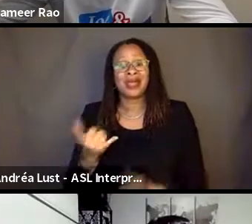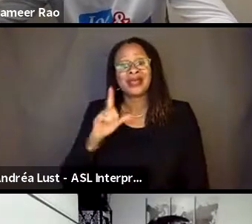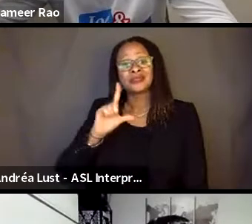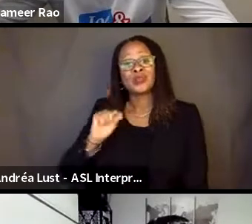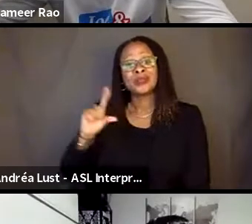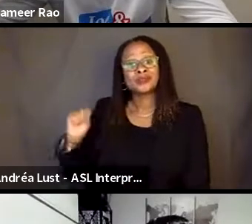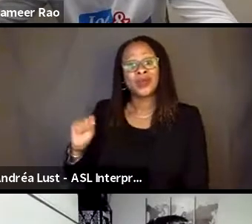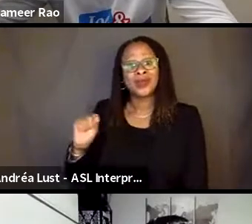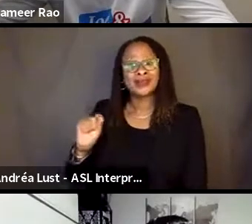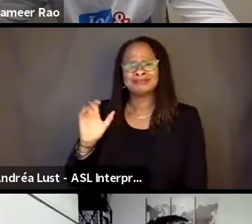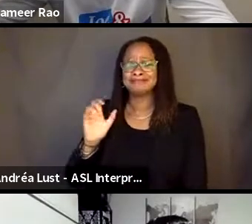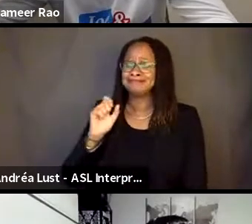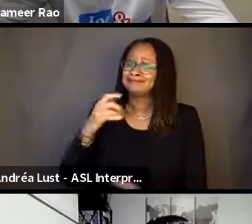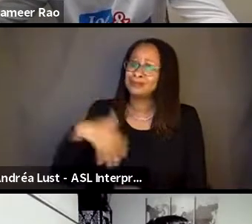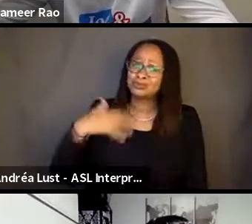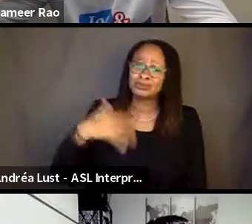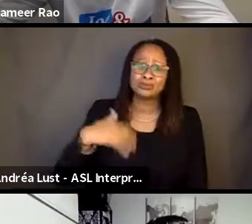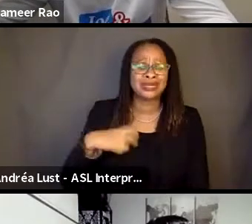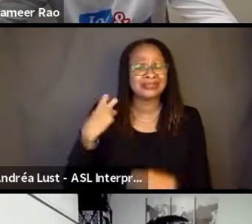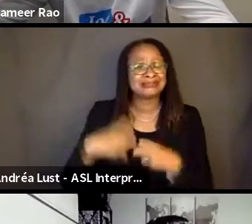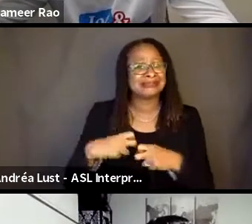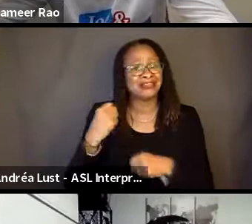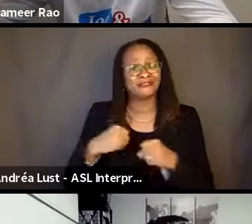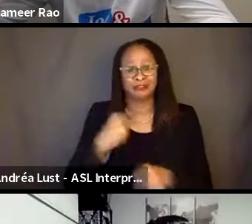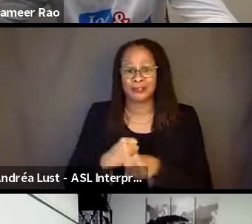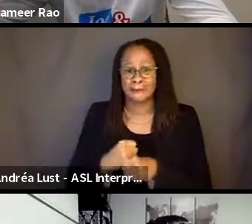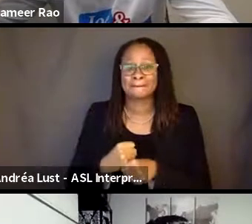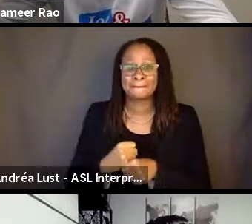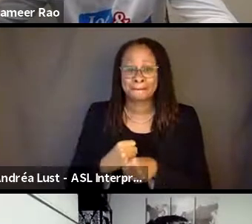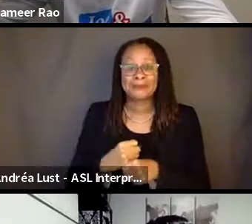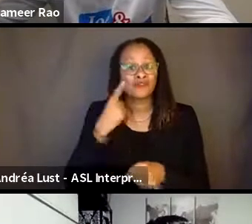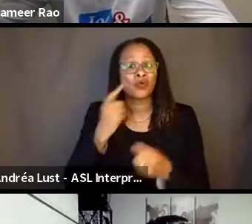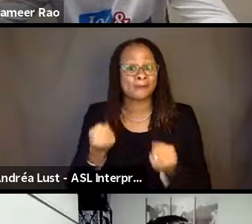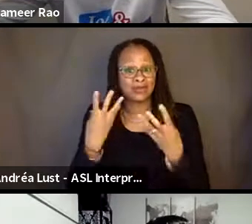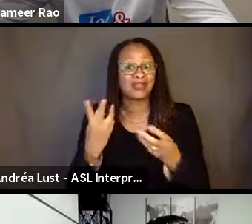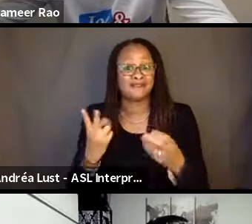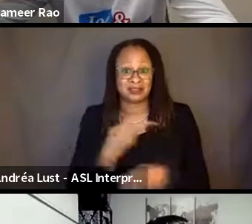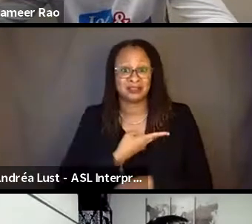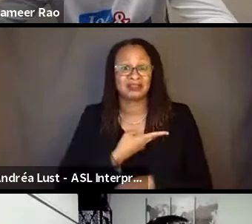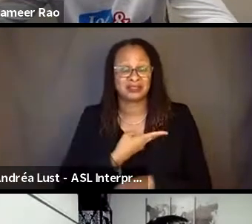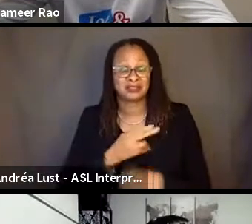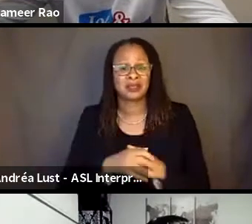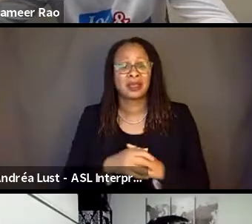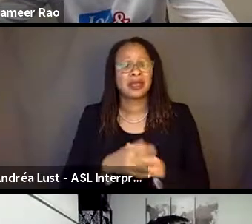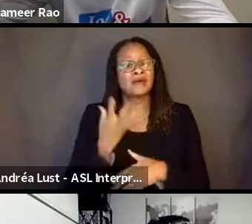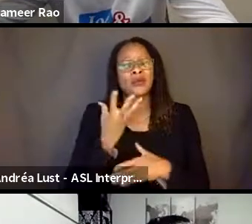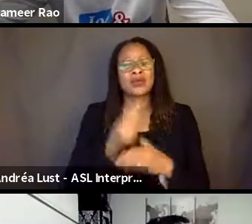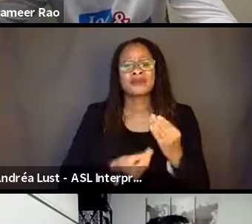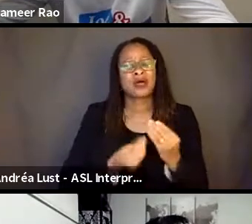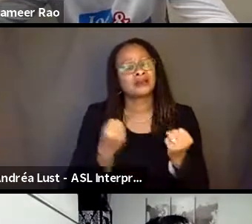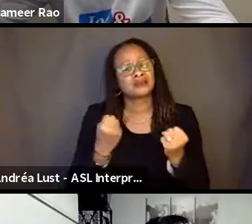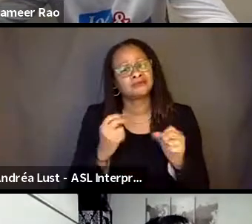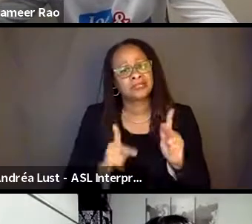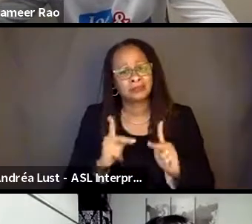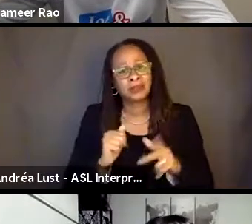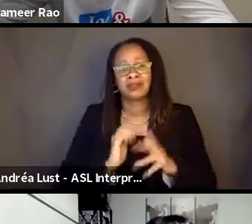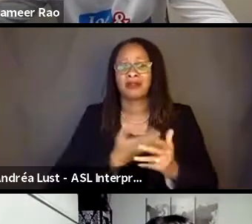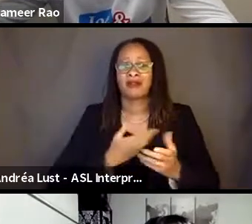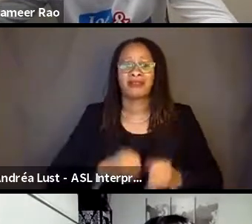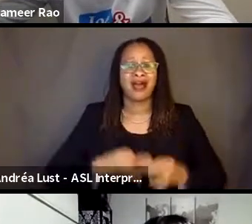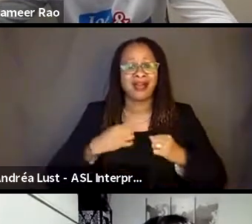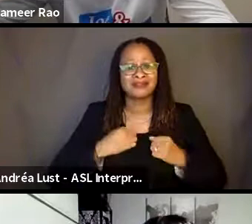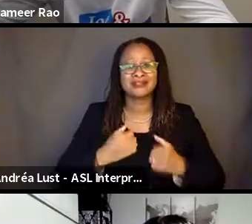2020 has been an extremely difficult year for so many of us. We've lost loved ones. We've